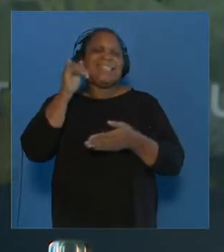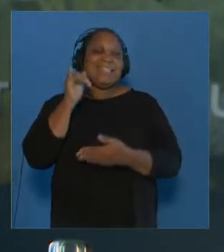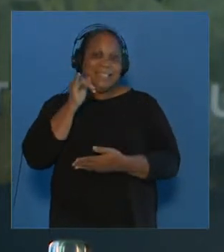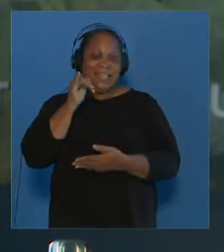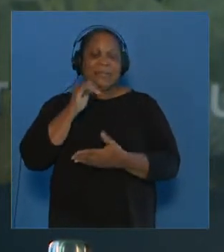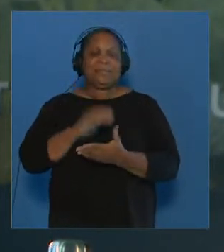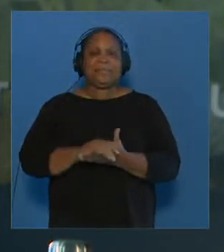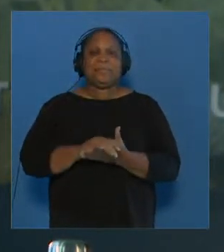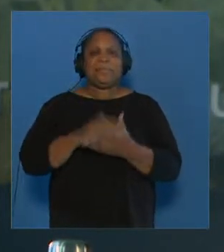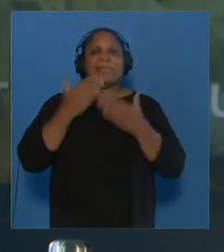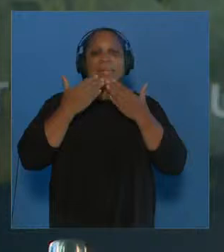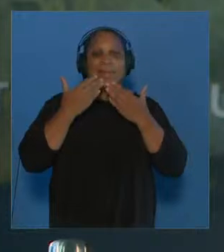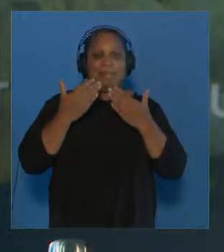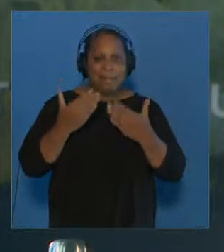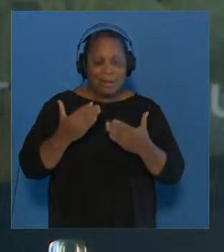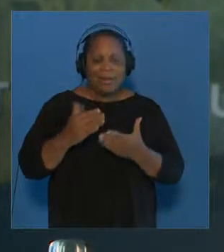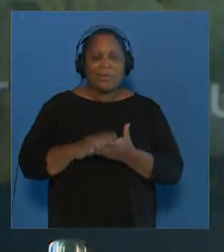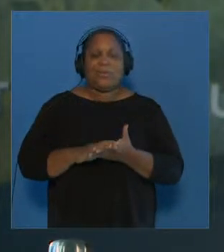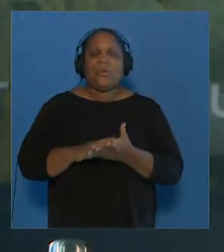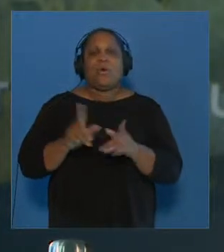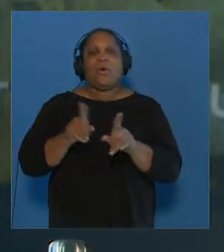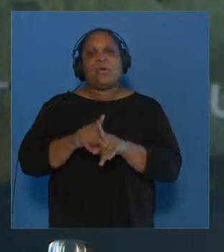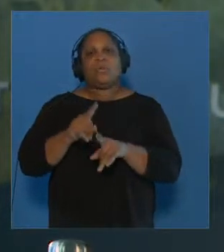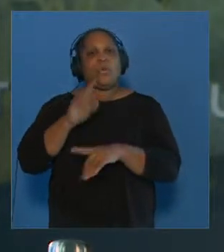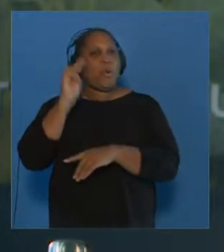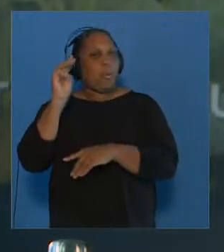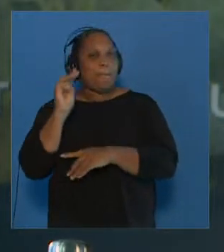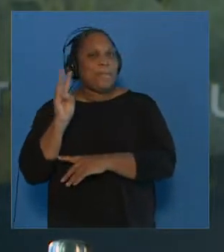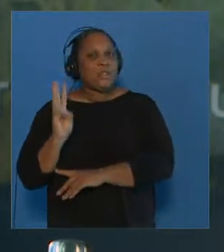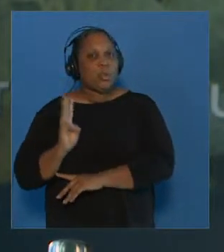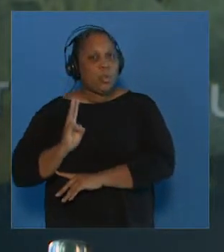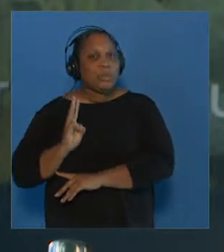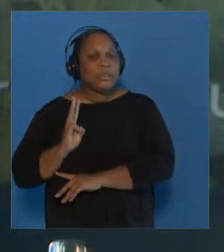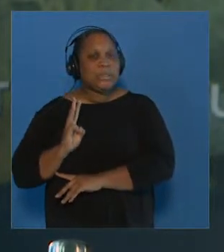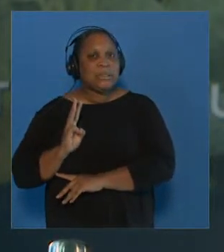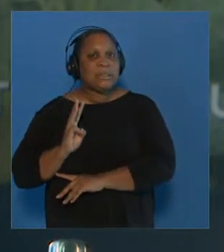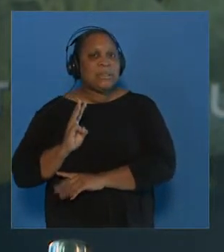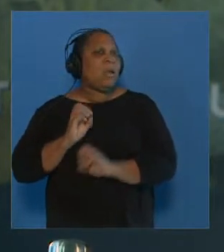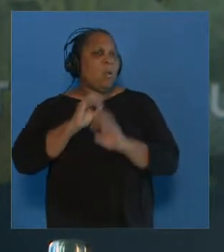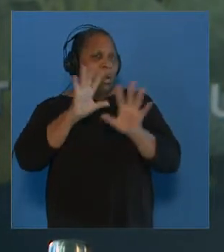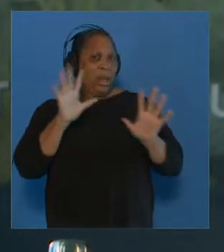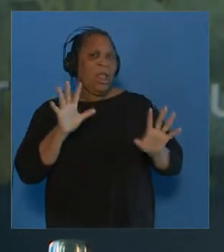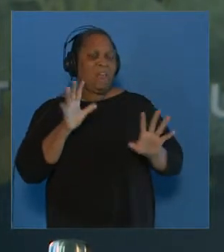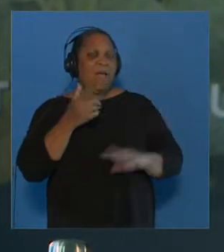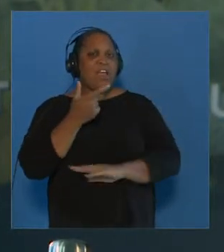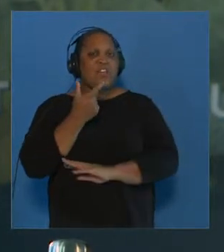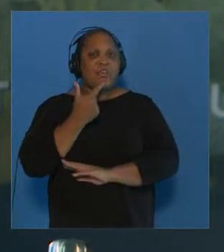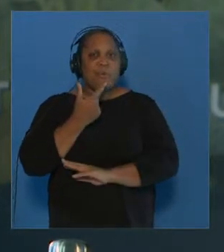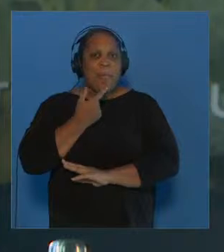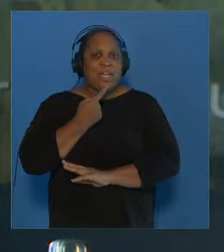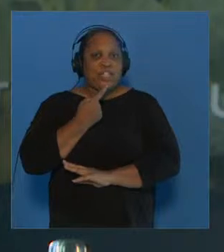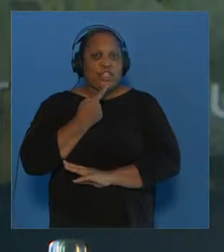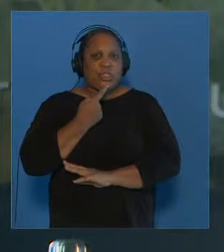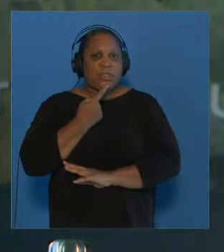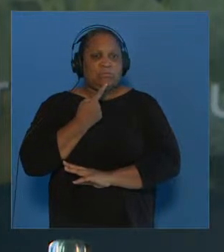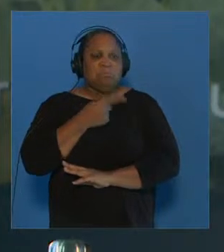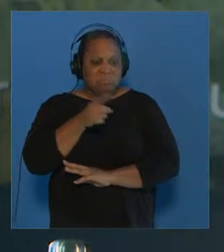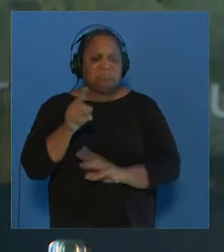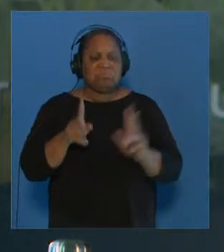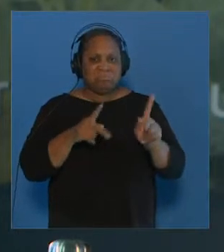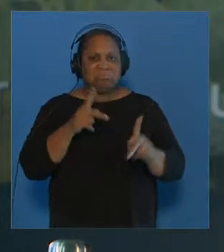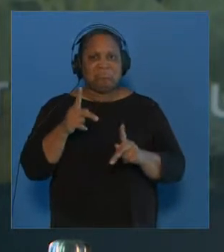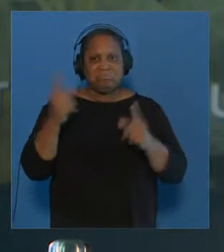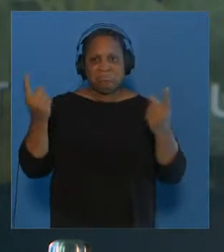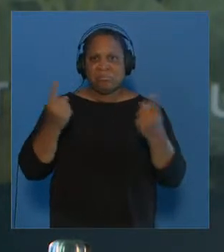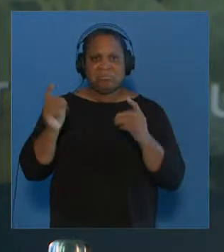results. Okay, thank you. And also, Minister Wilson, just to clarify, you mentioned that for those people who may have come